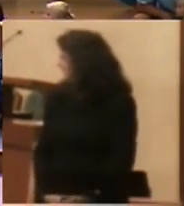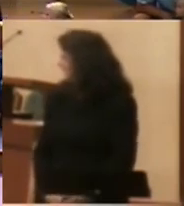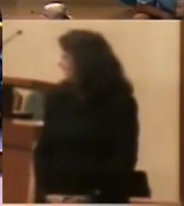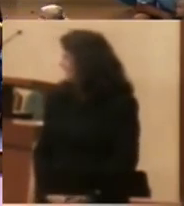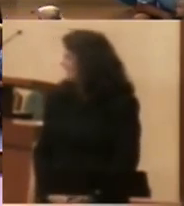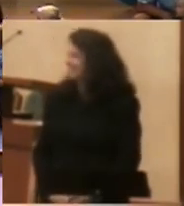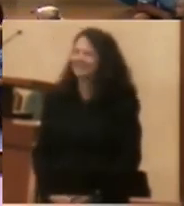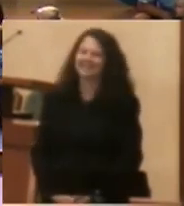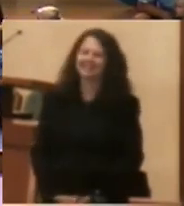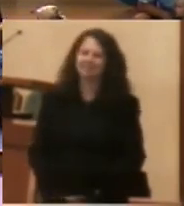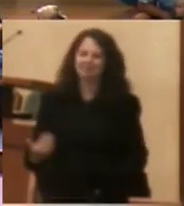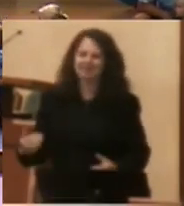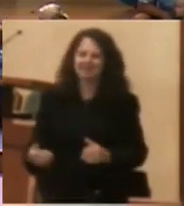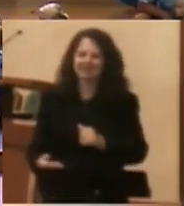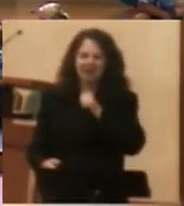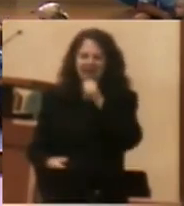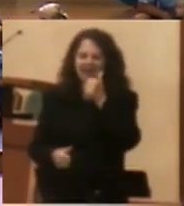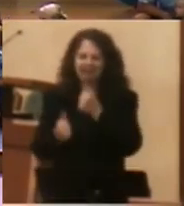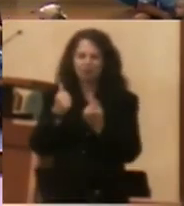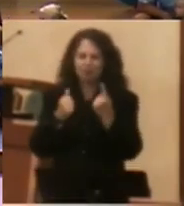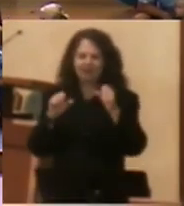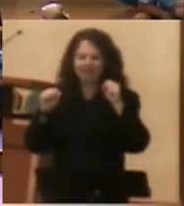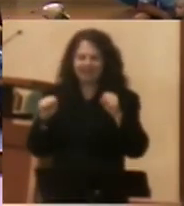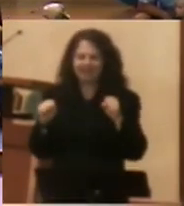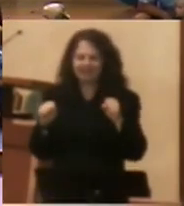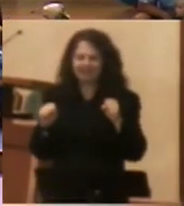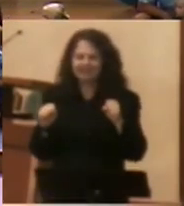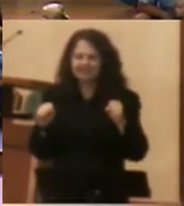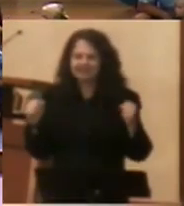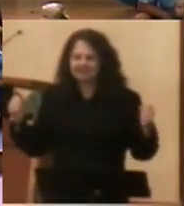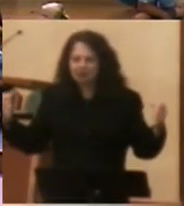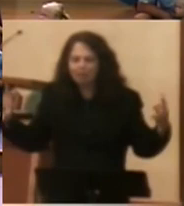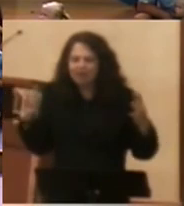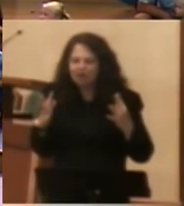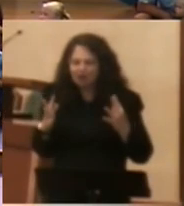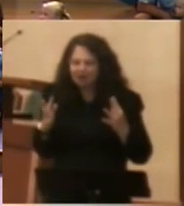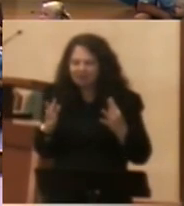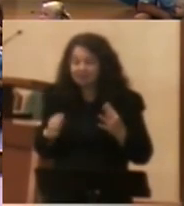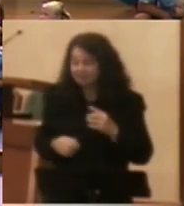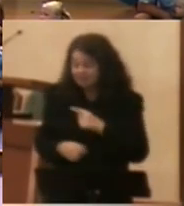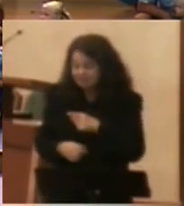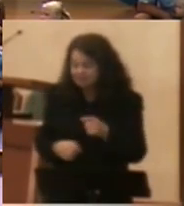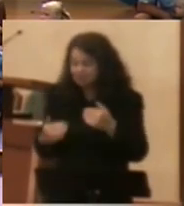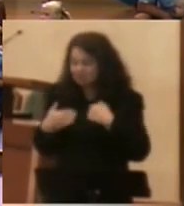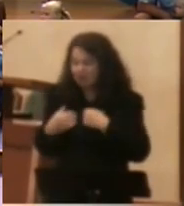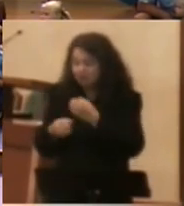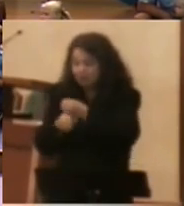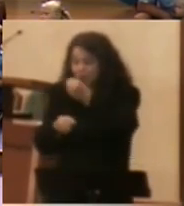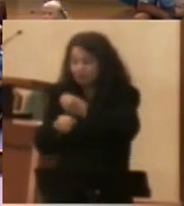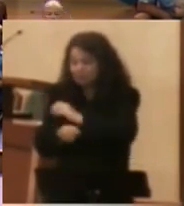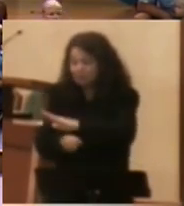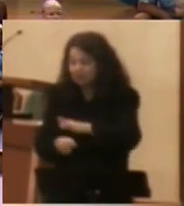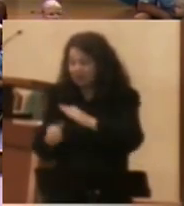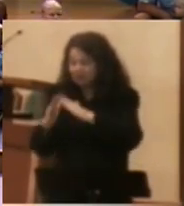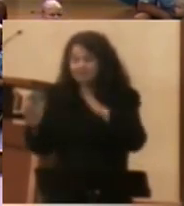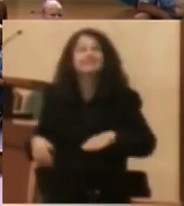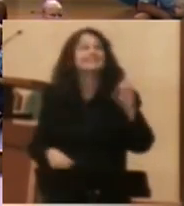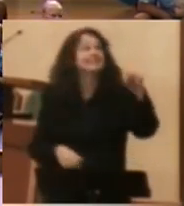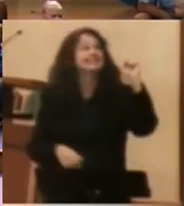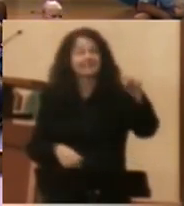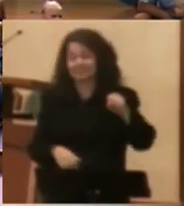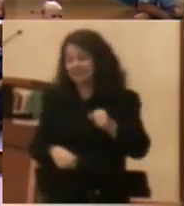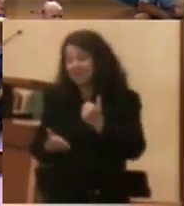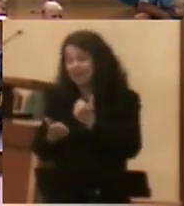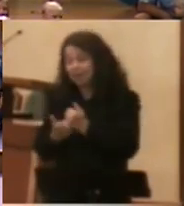Well, it might not fit everybody. Do you have umbrellas at your house? Yeah. Do they help keep